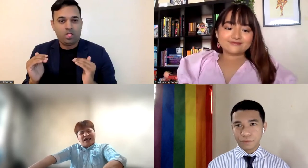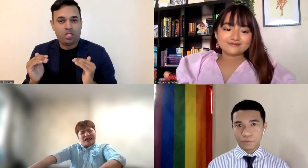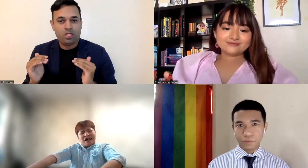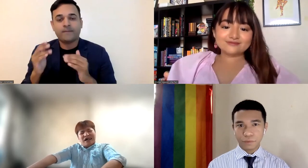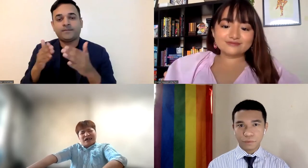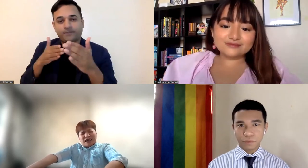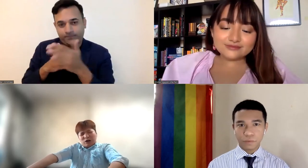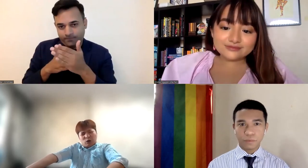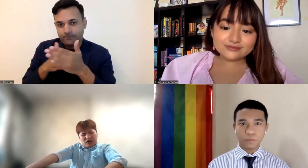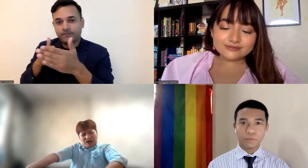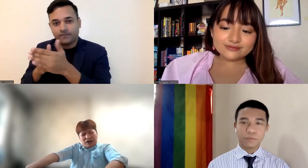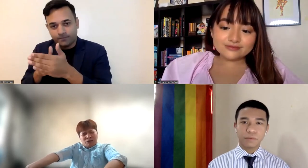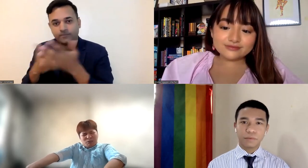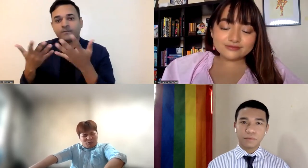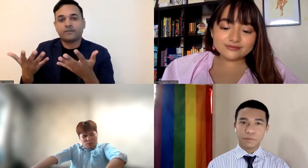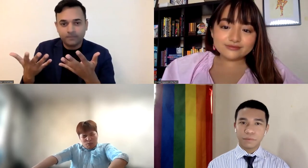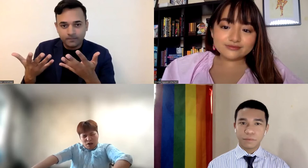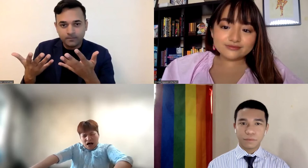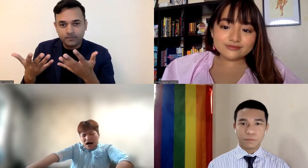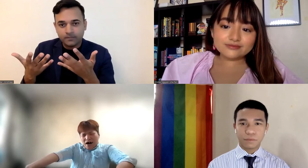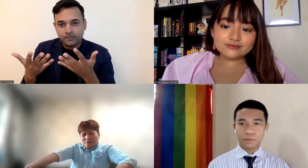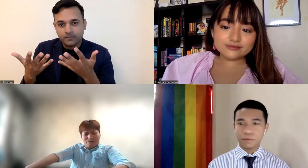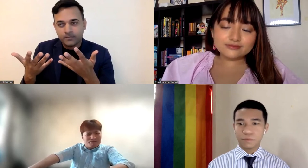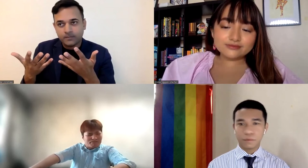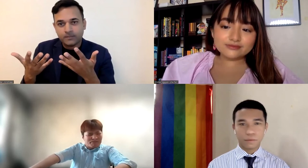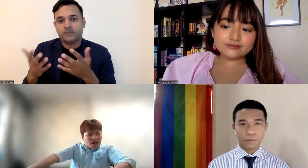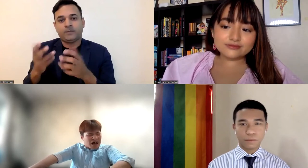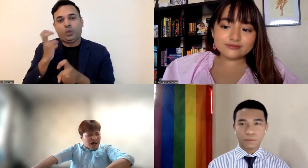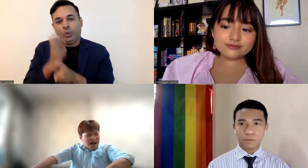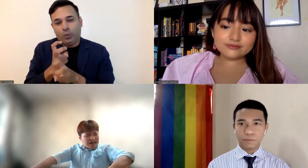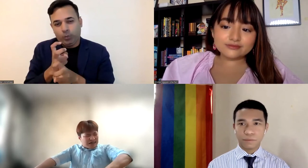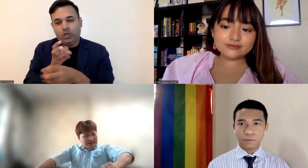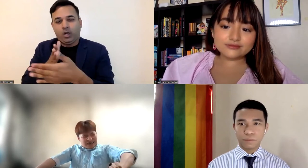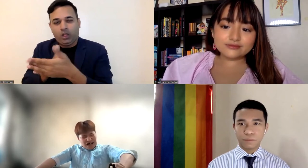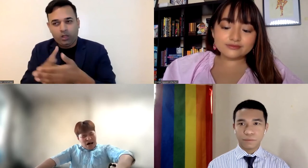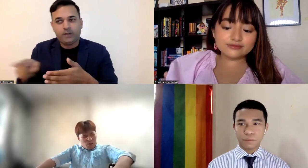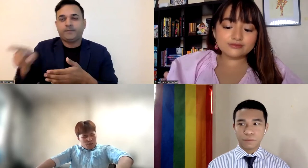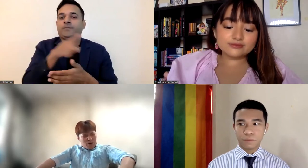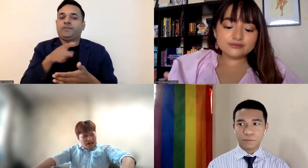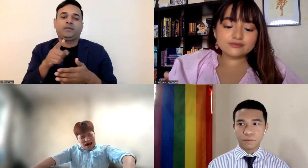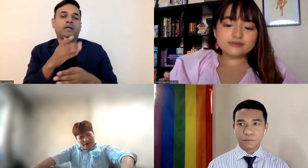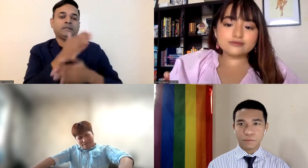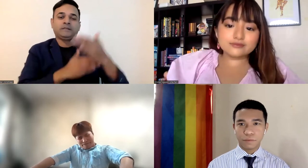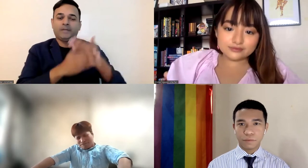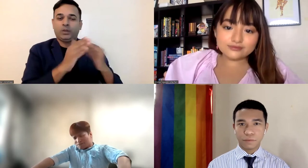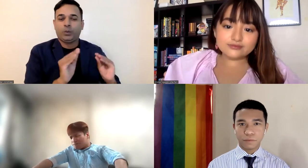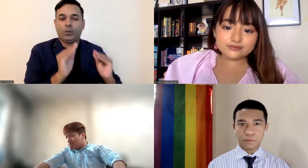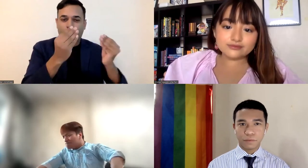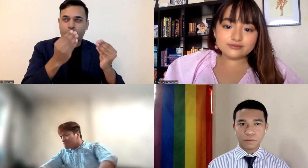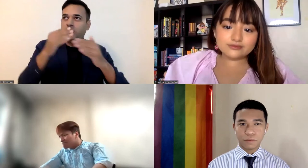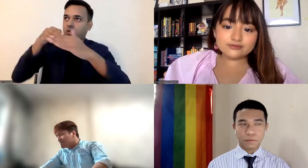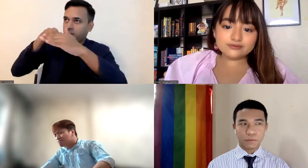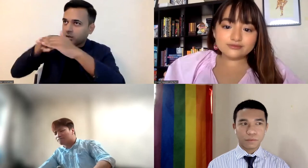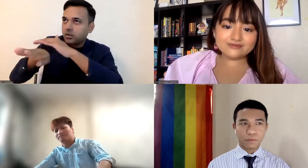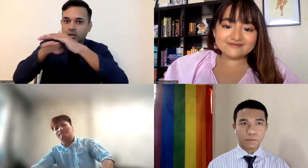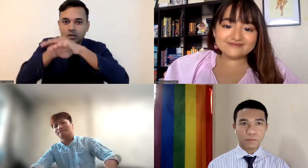and so they can have better life. And therefore, I wanted to work on this particular topic. Thank you.